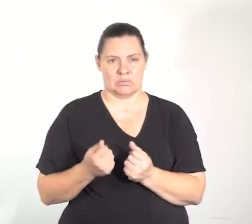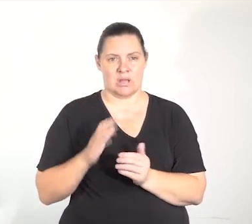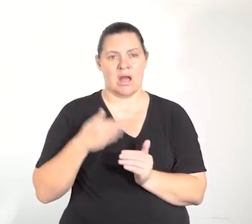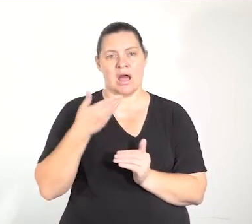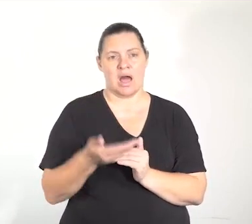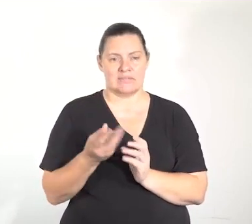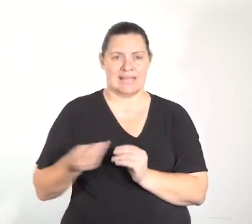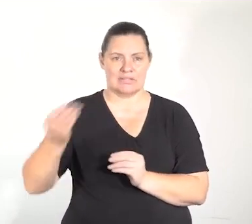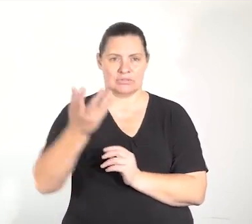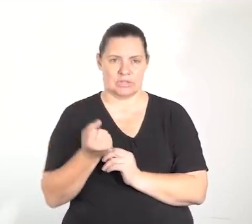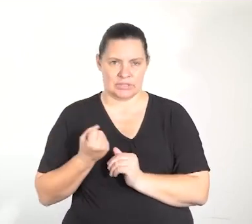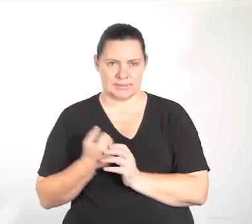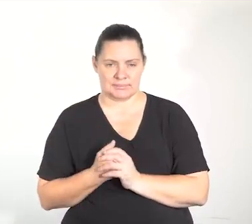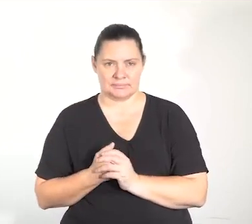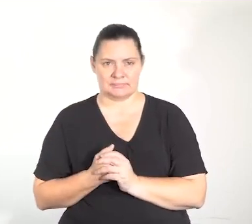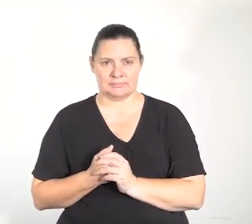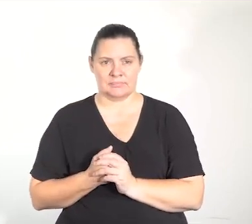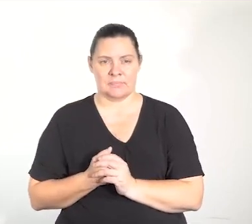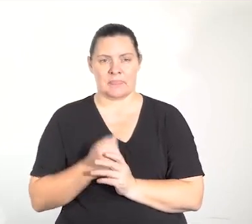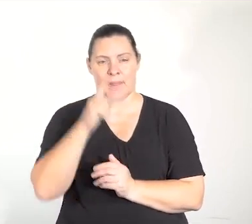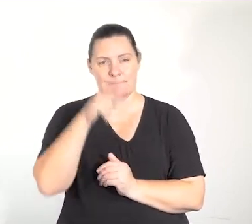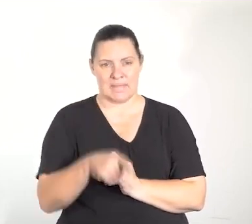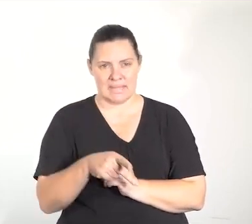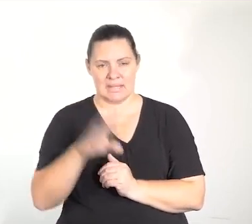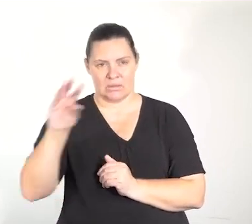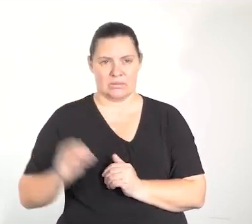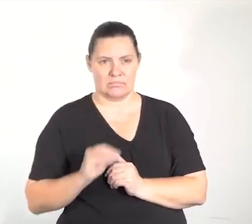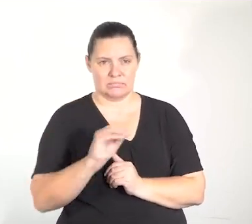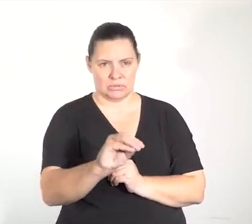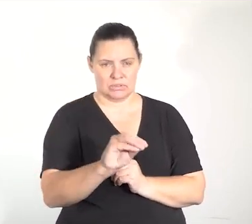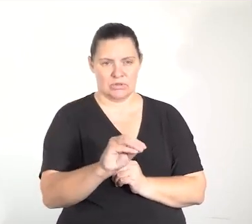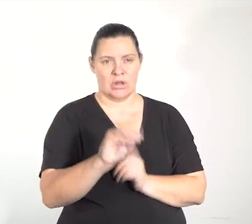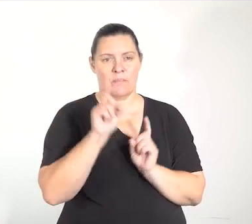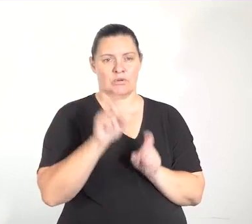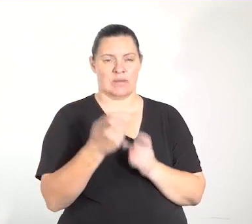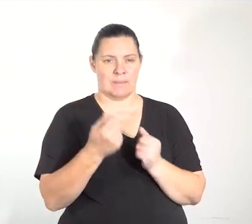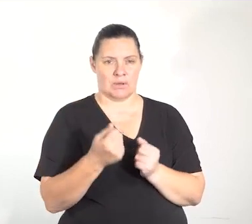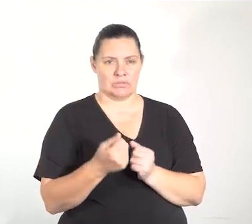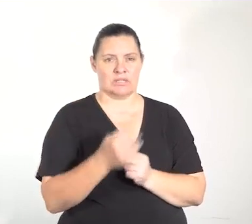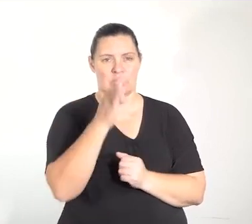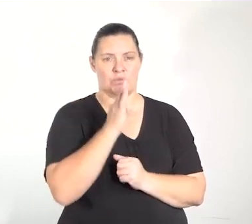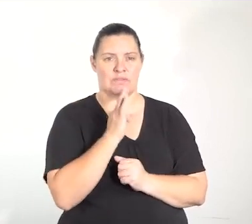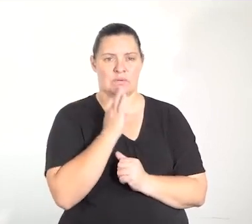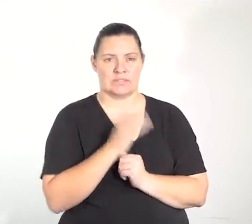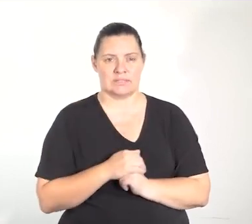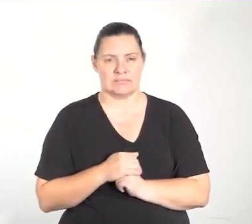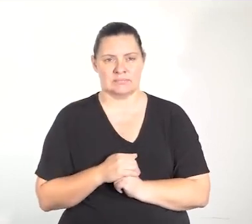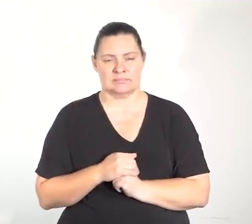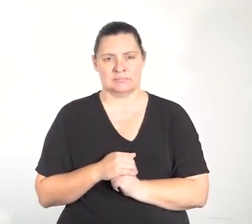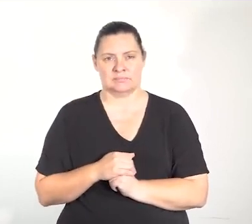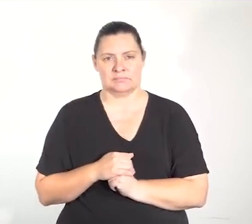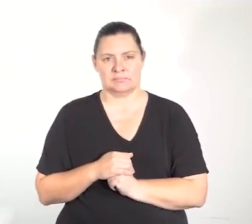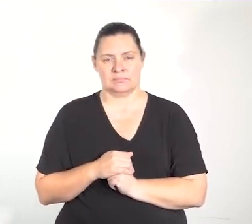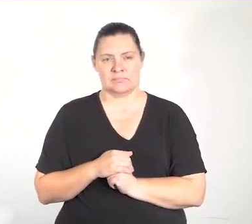amount after the interest is earned. So in the place of P, we are going to put in the principal amount, which was 3,000.